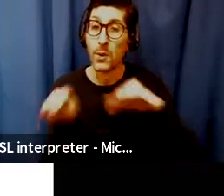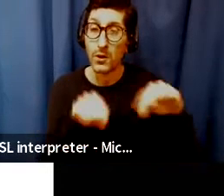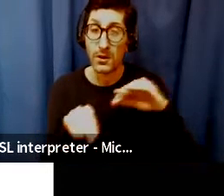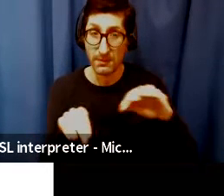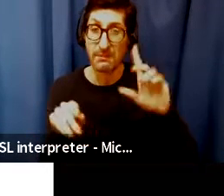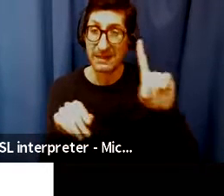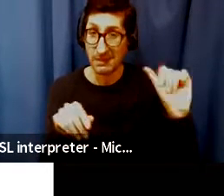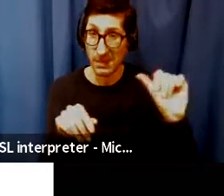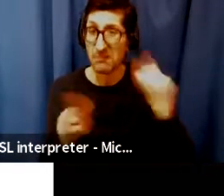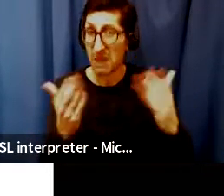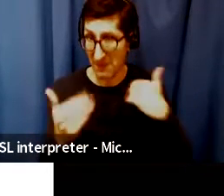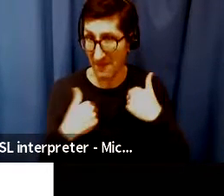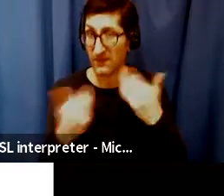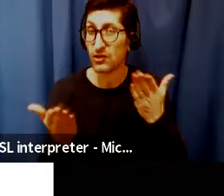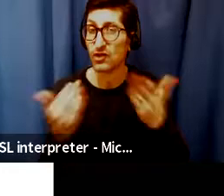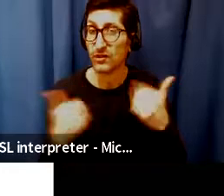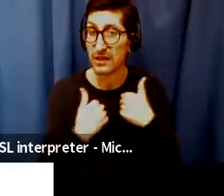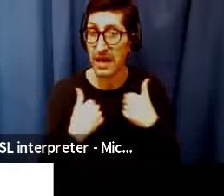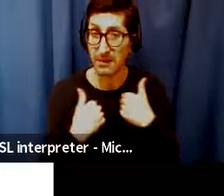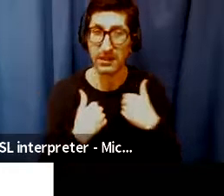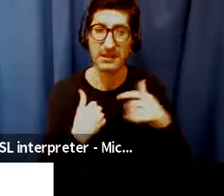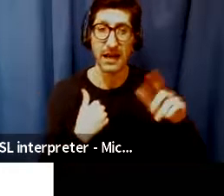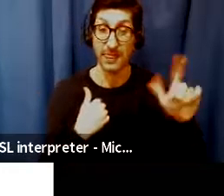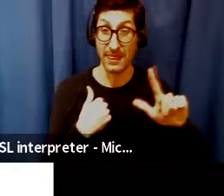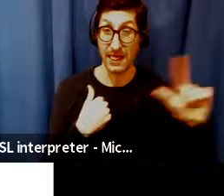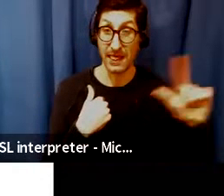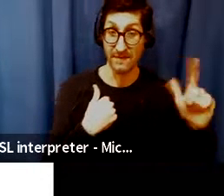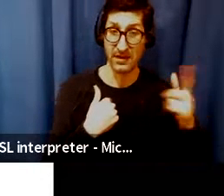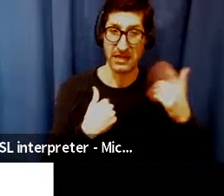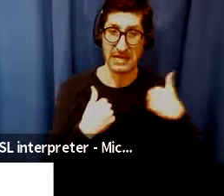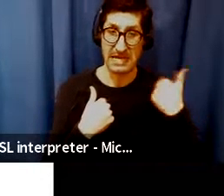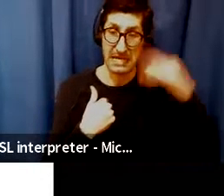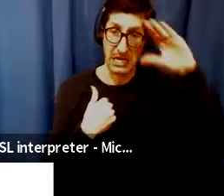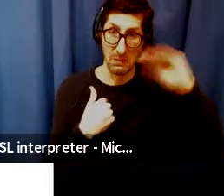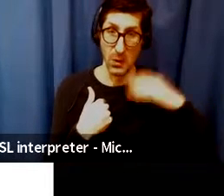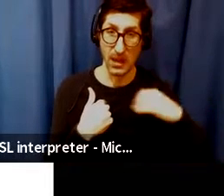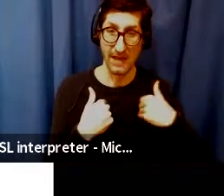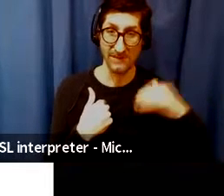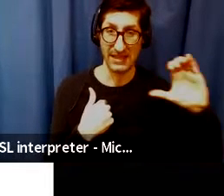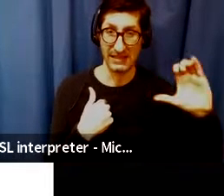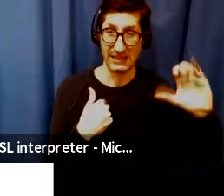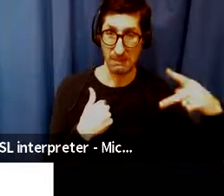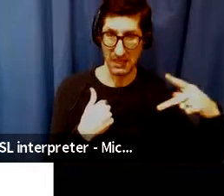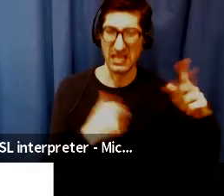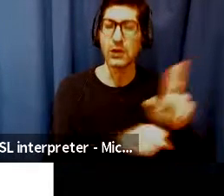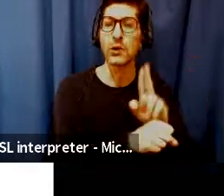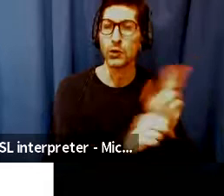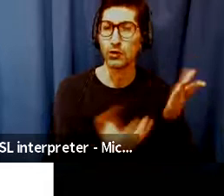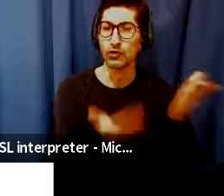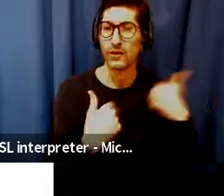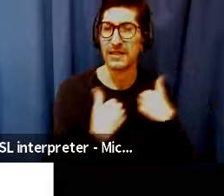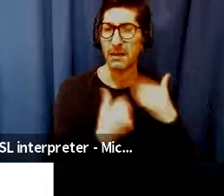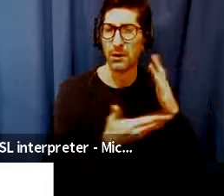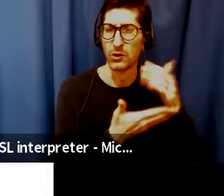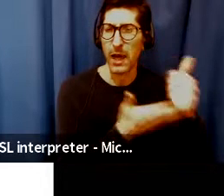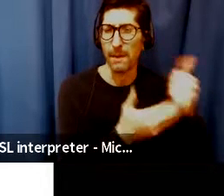disabilities might have service animals. The young boy on the left who has cerebral palsy is using a service animal for